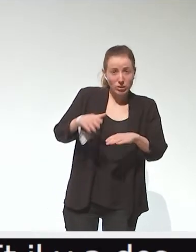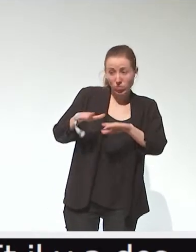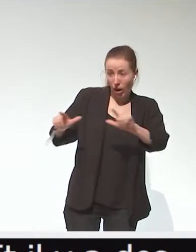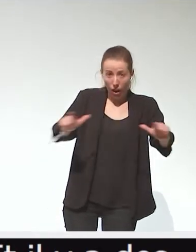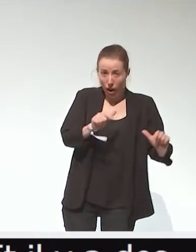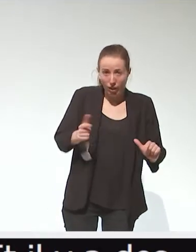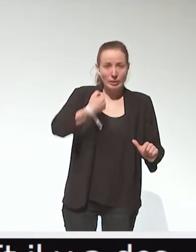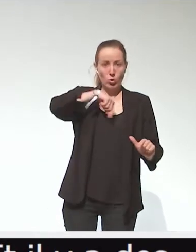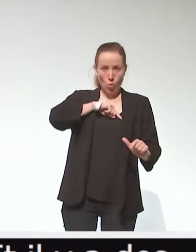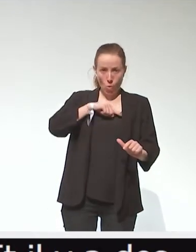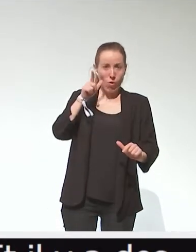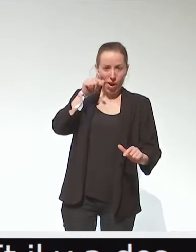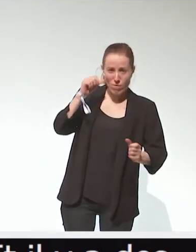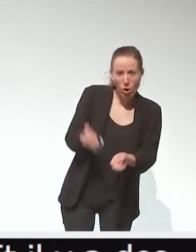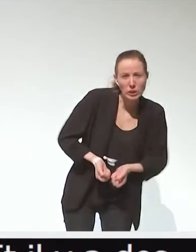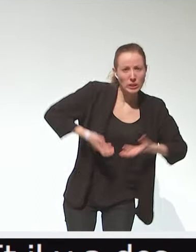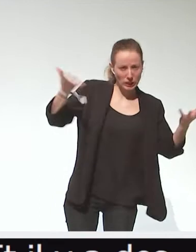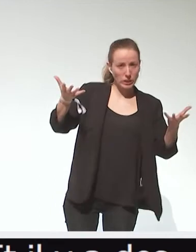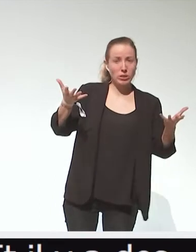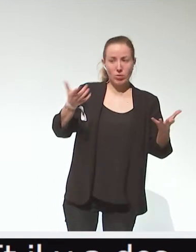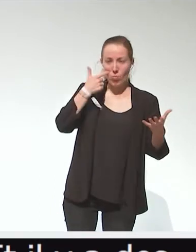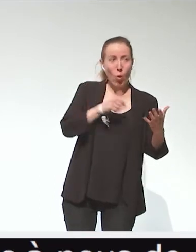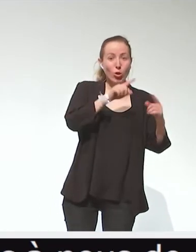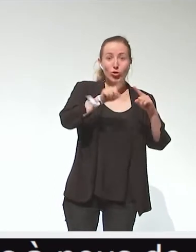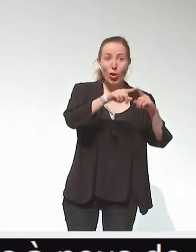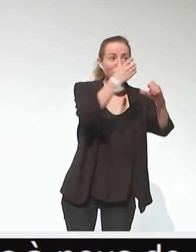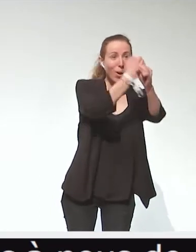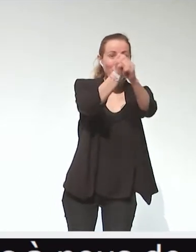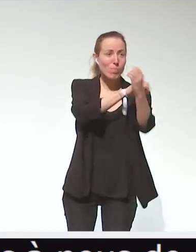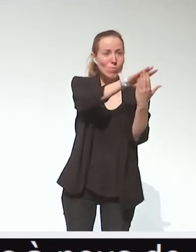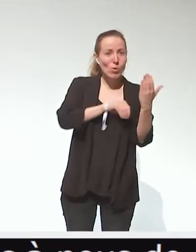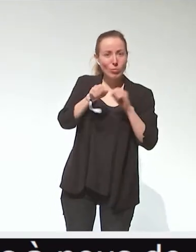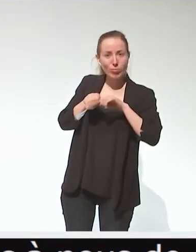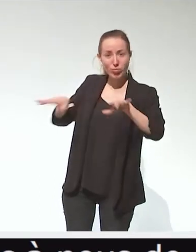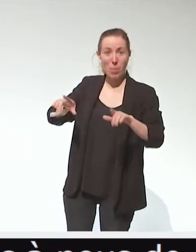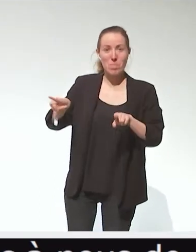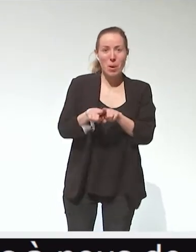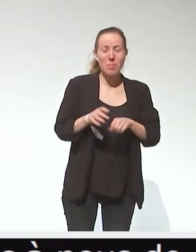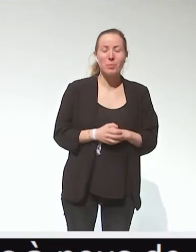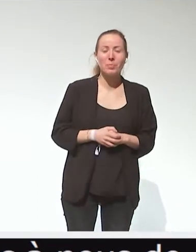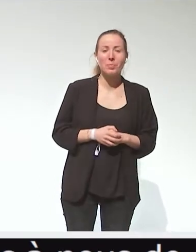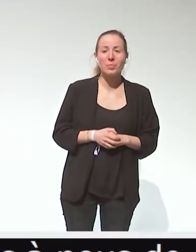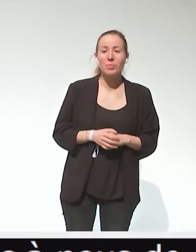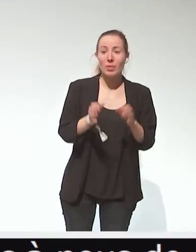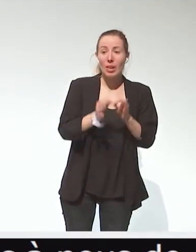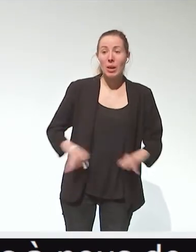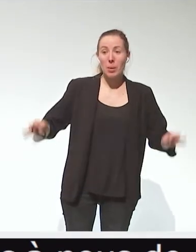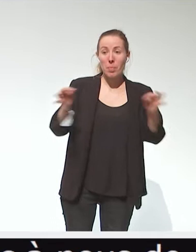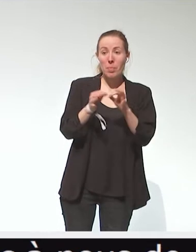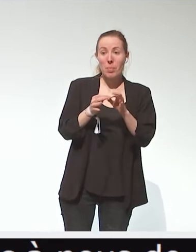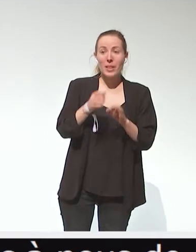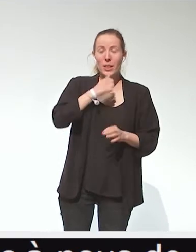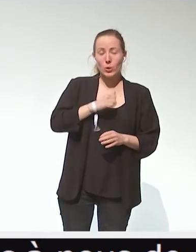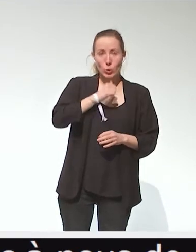example. The Estonian Public and Service, for instance, launched a big initiative to encourage job seekers with disabilities to register